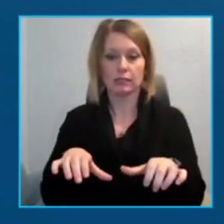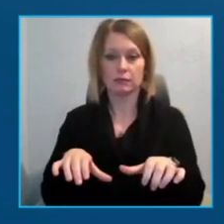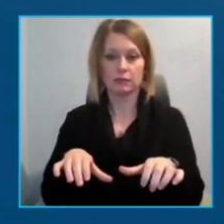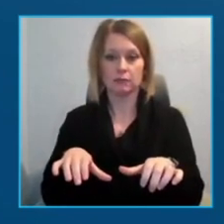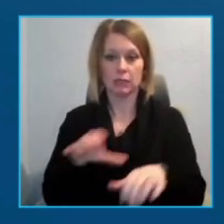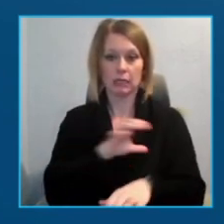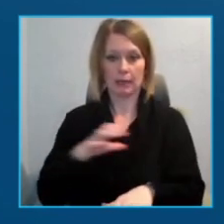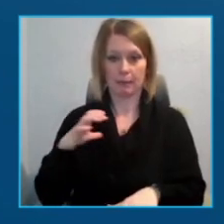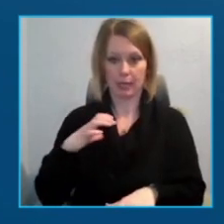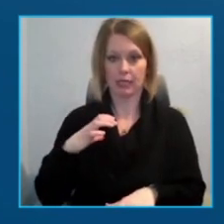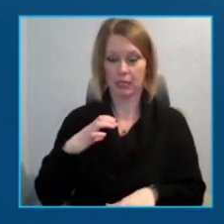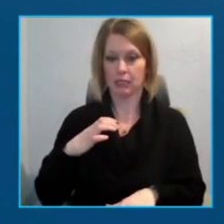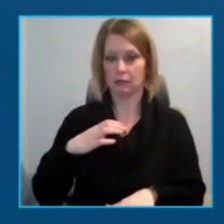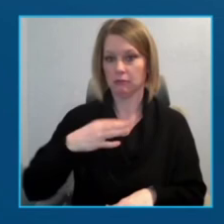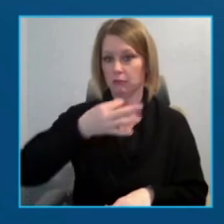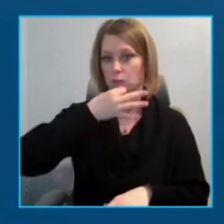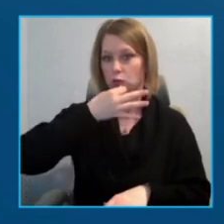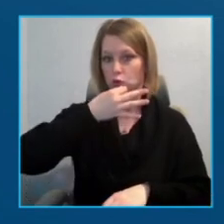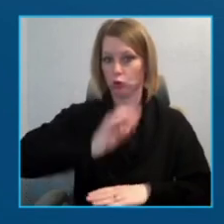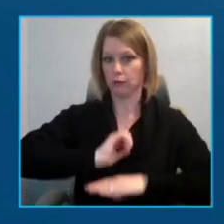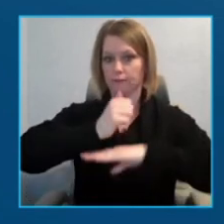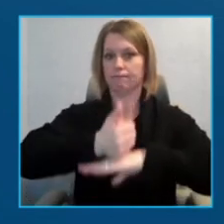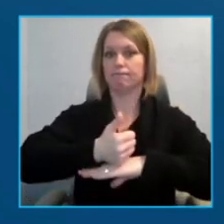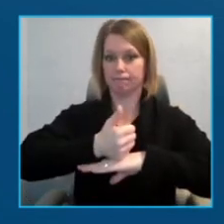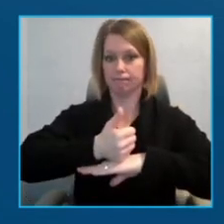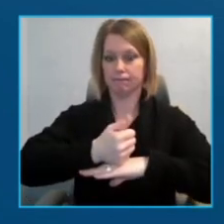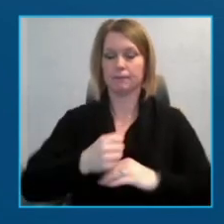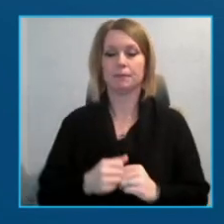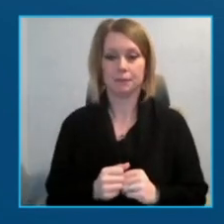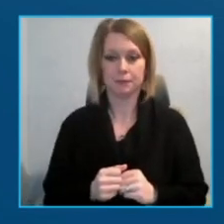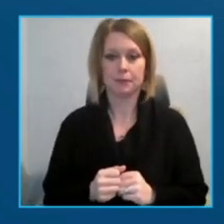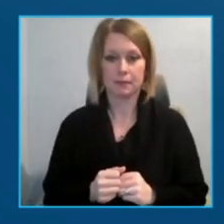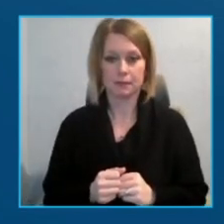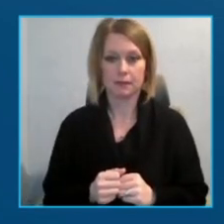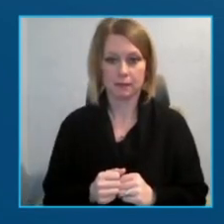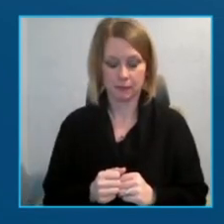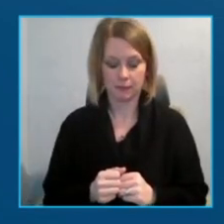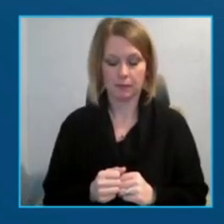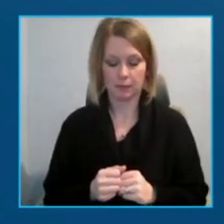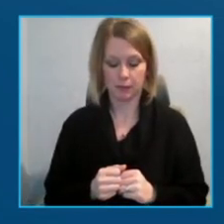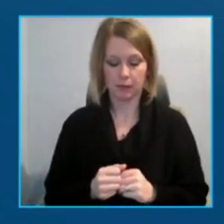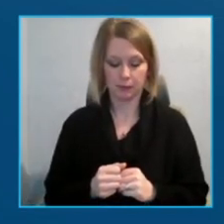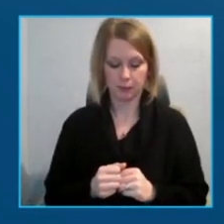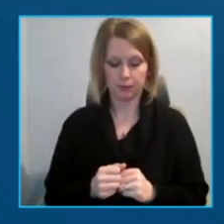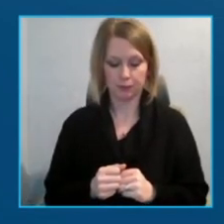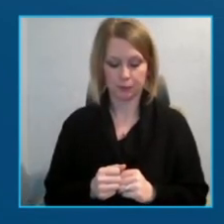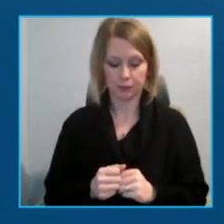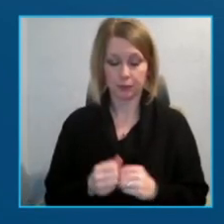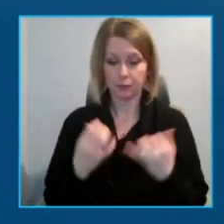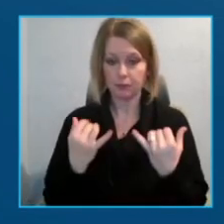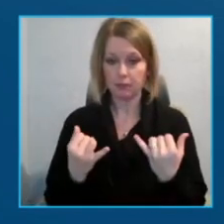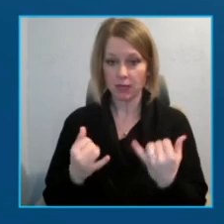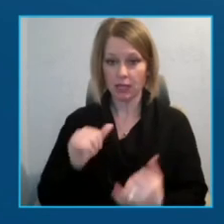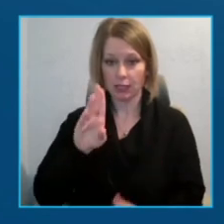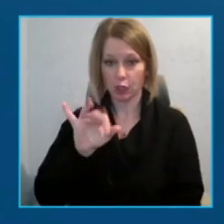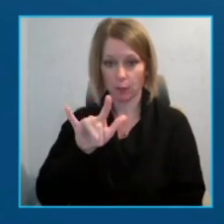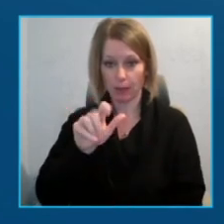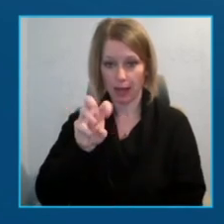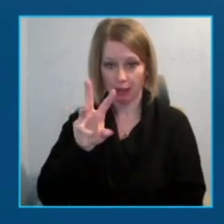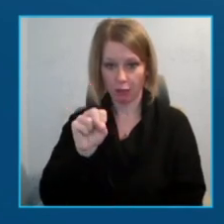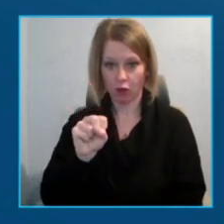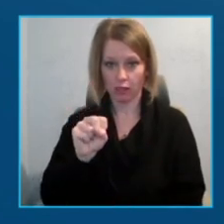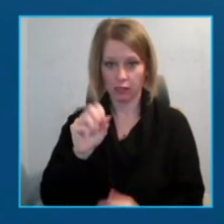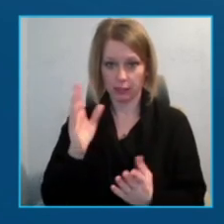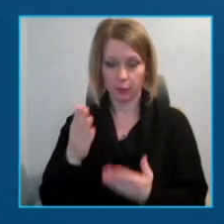created under the bylaws. When I look at the bylaws that are proposed, they indicate that the affirmative action committee that